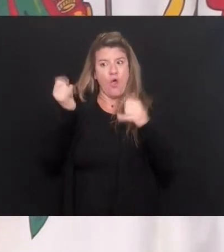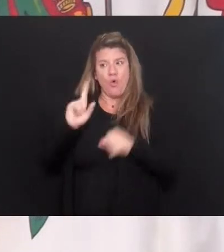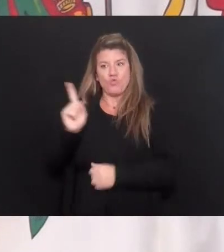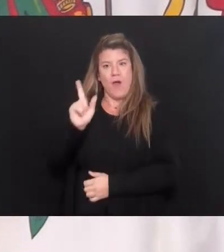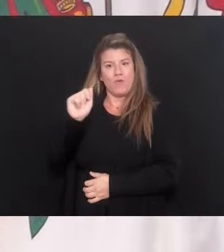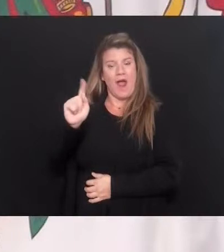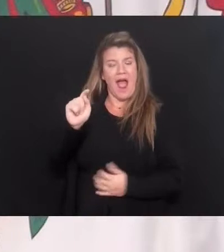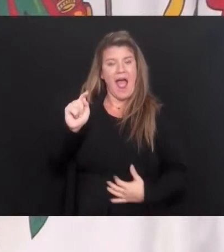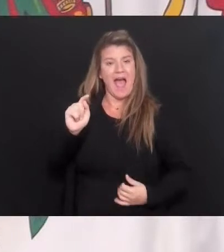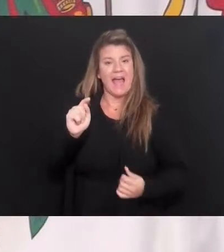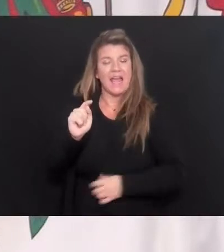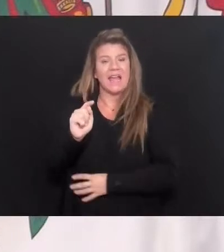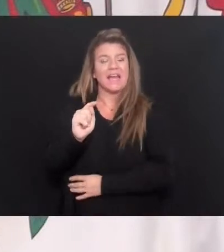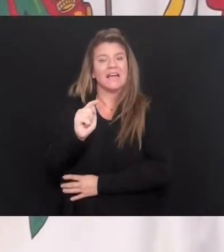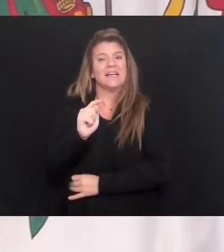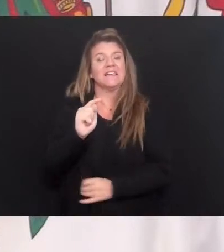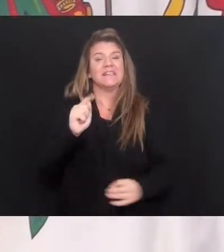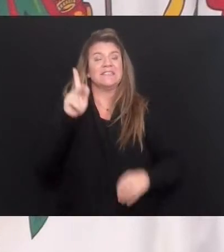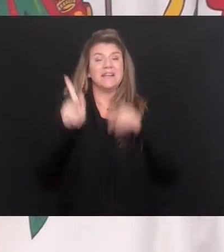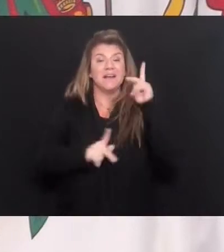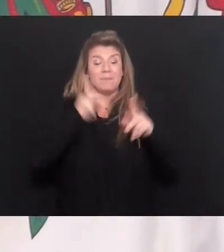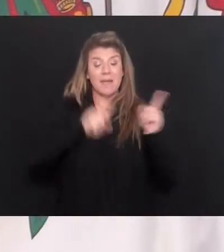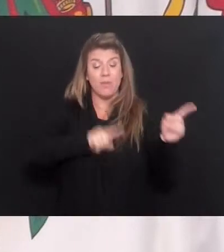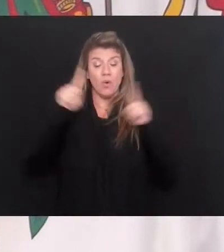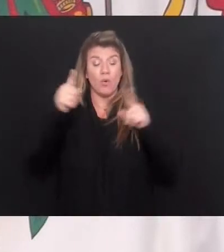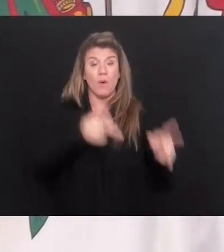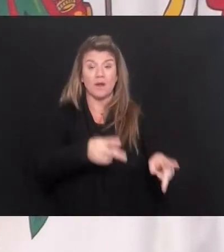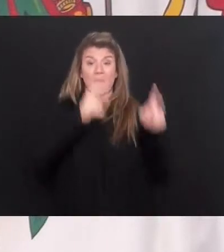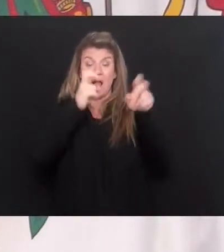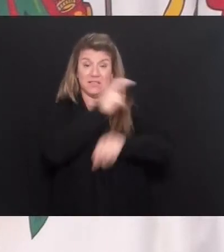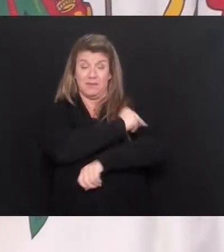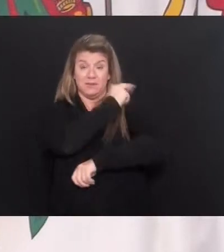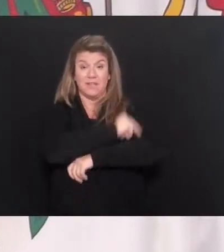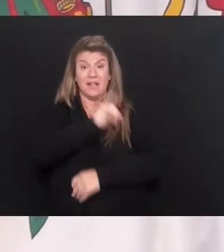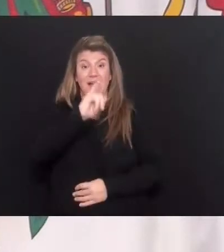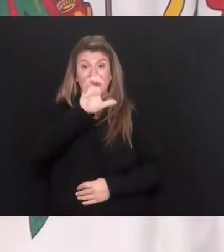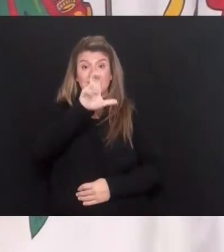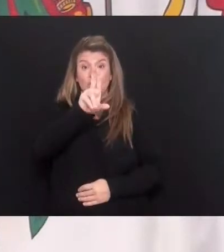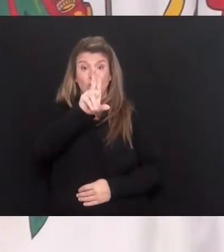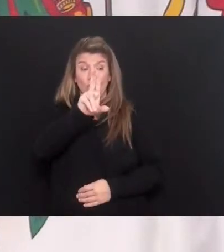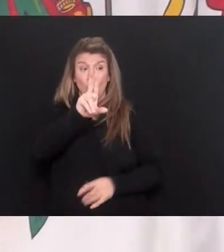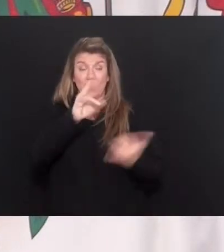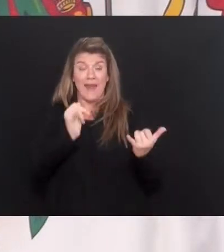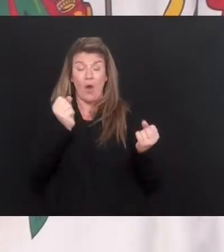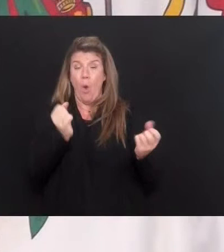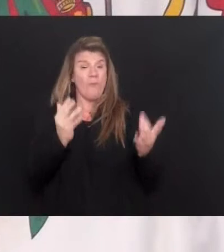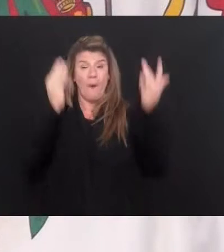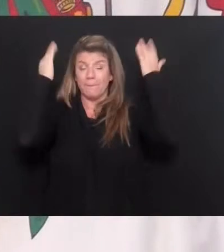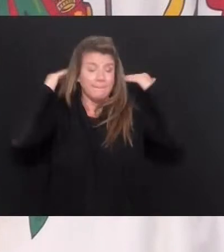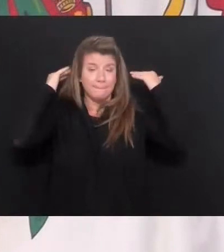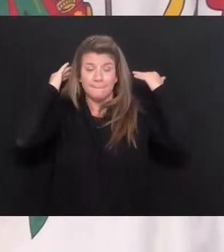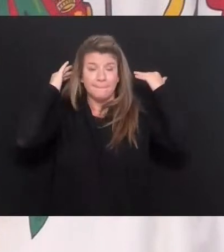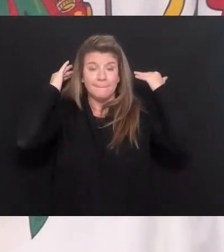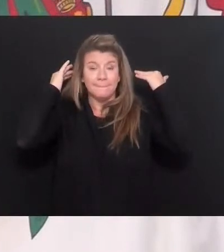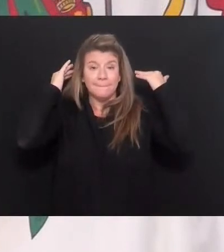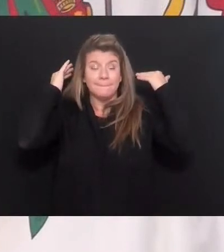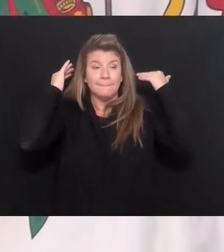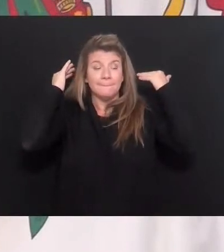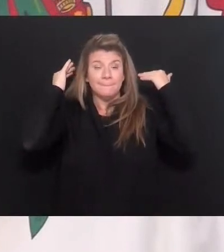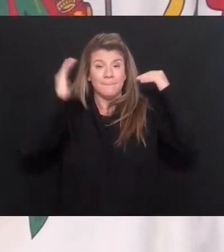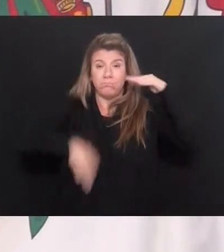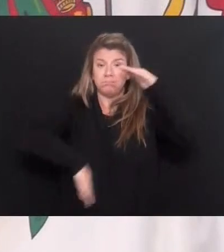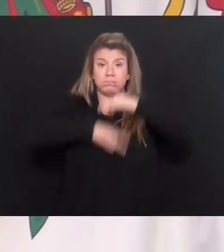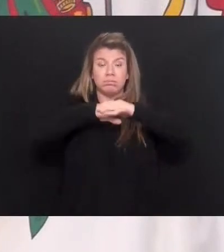is those that are being hospitalized, especially those in the ICU unit, are overwhelmingly the